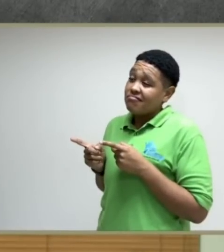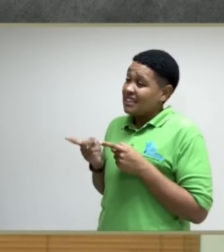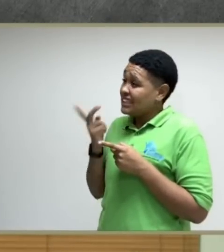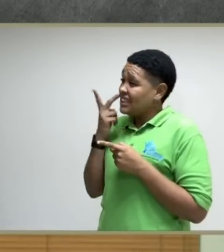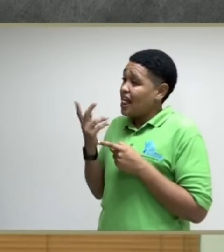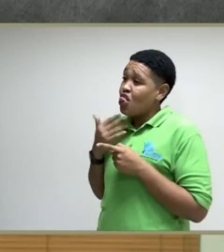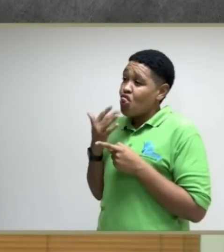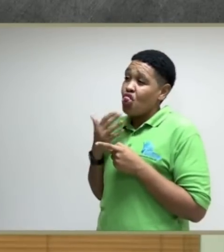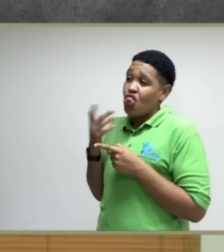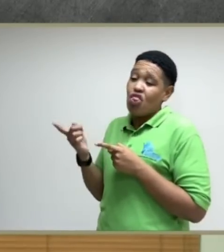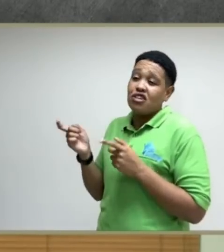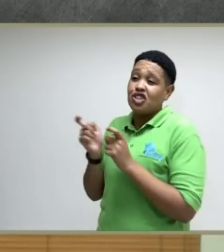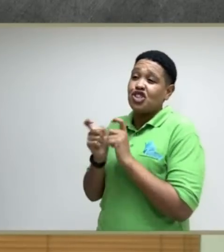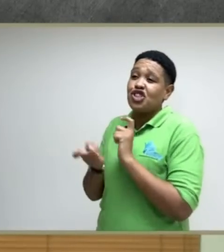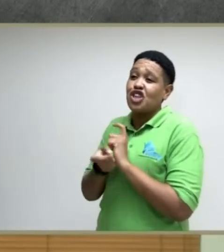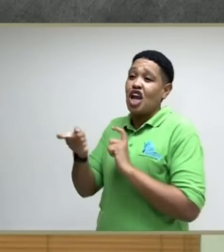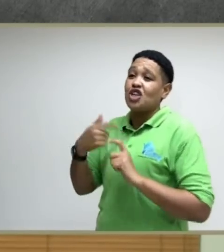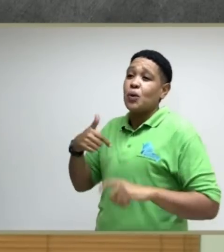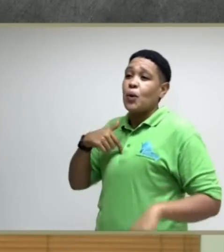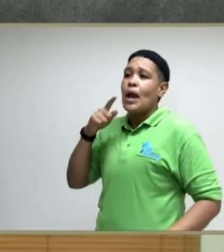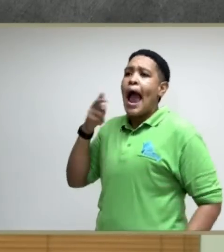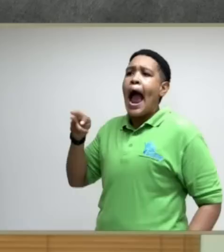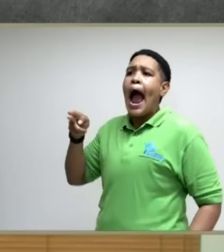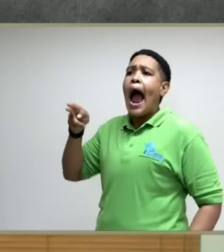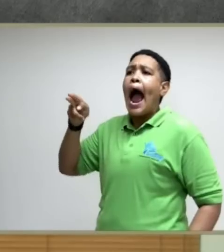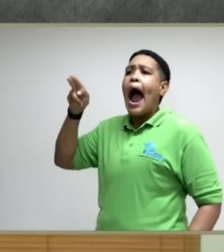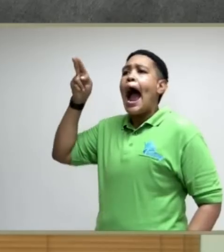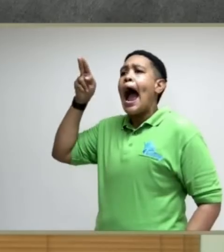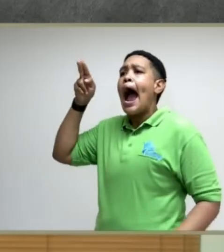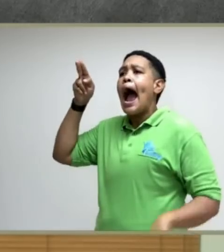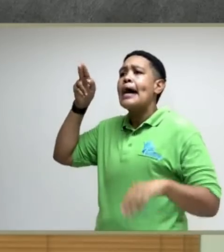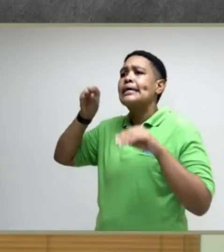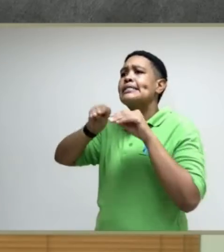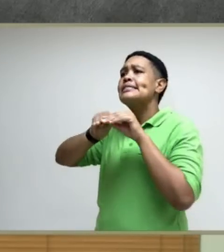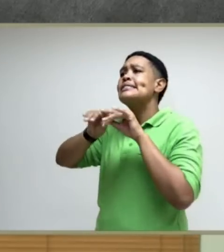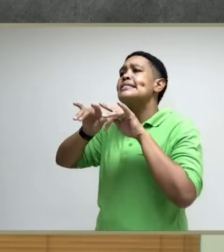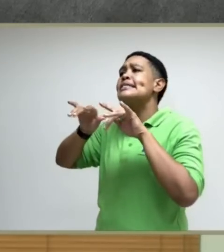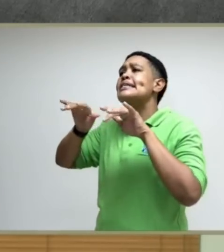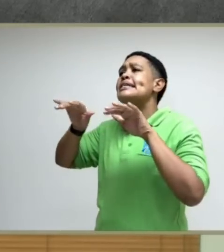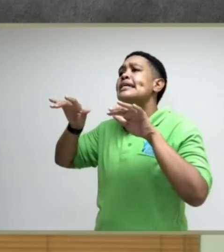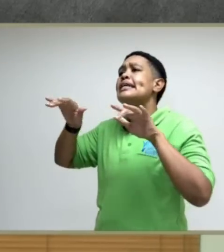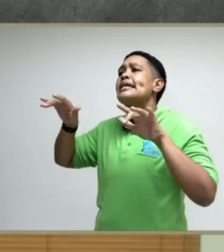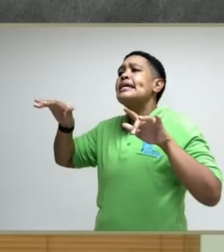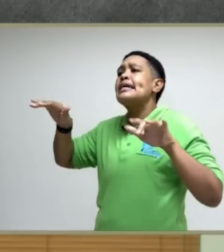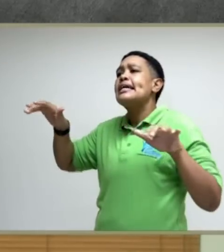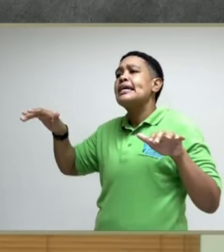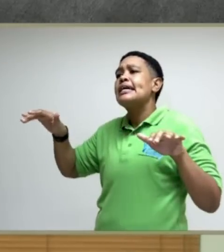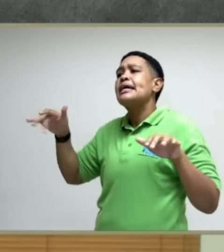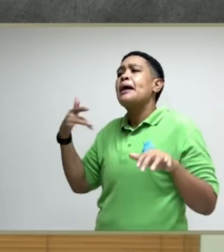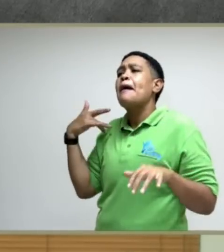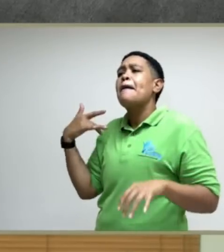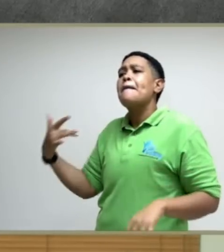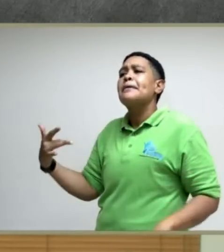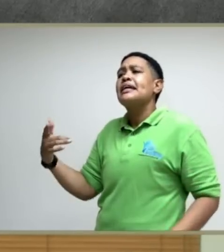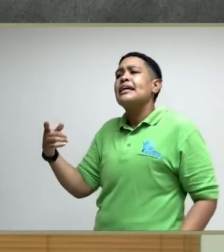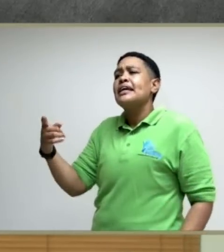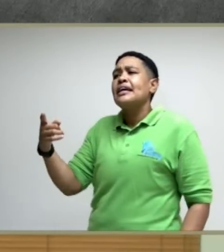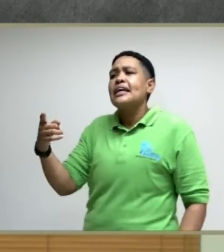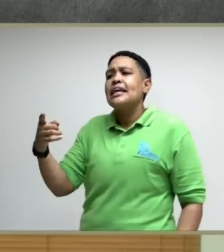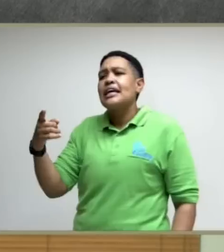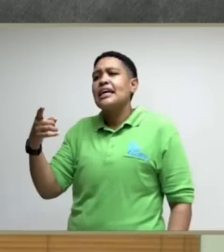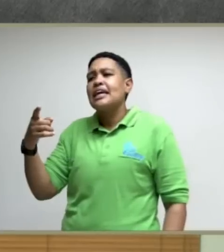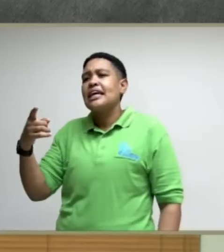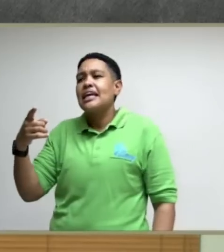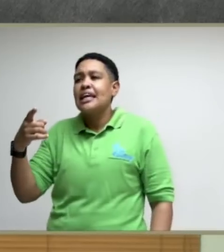we are now in the very high level of geographical spread. Over time, we have been in the in